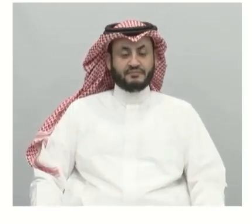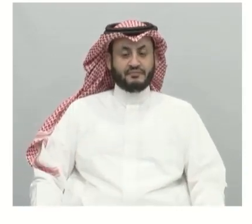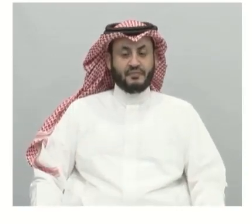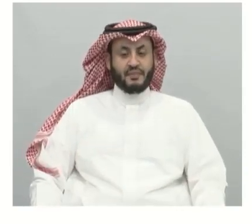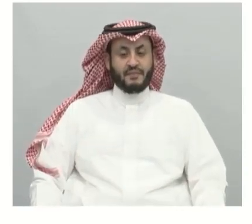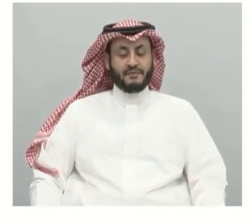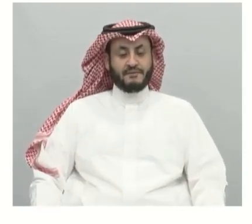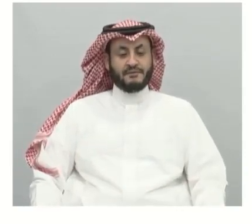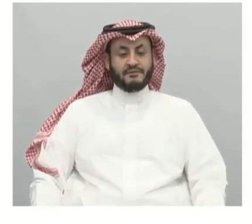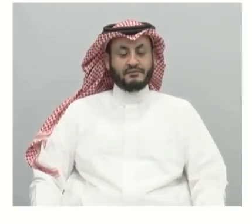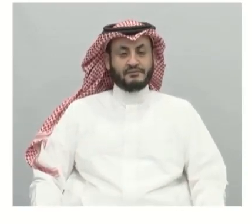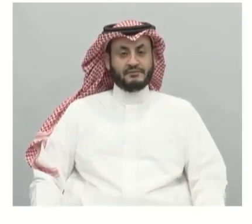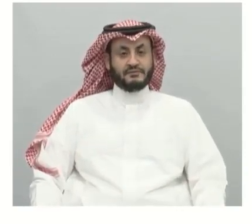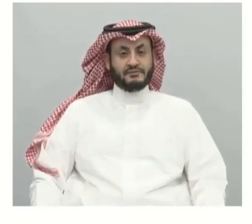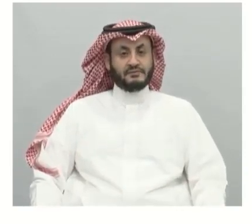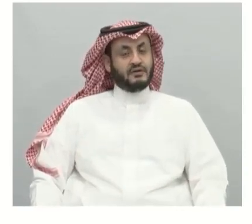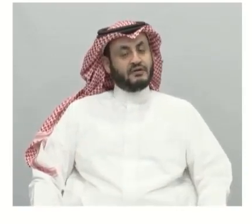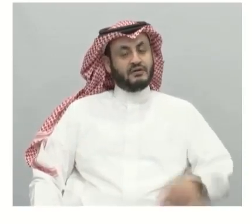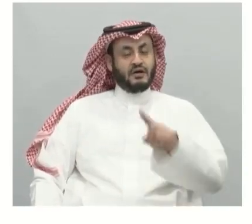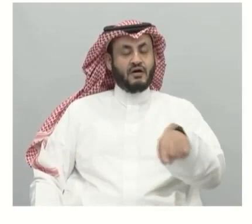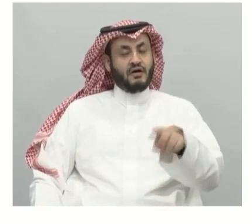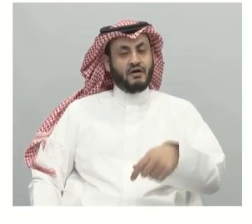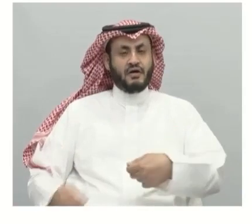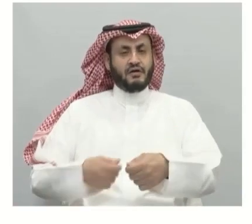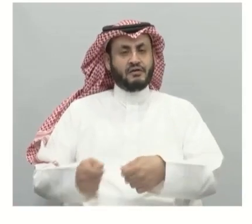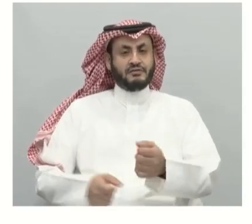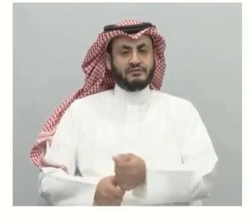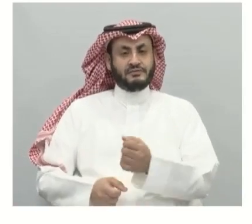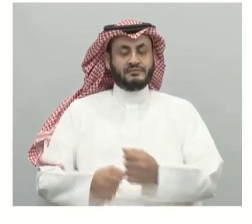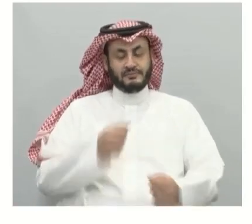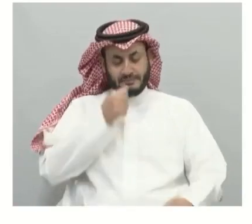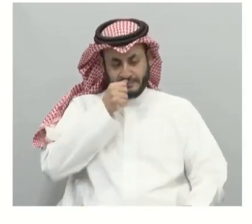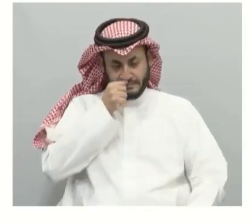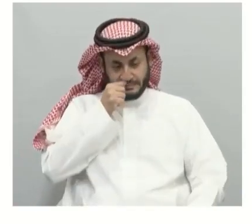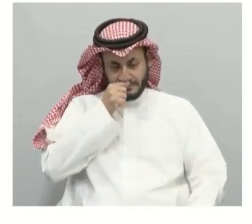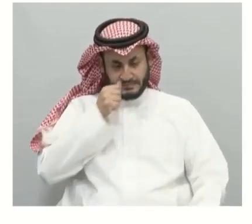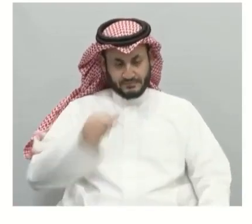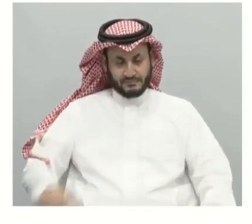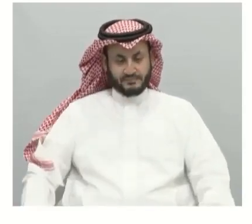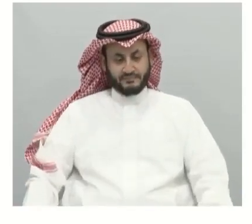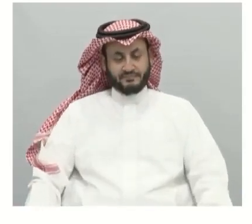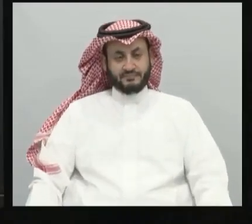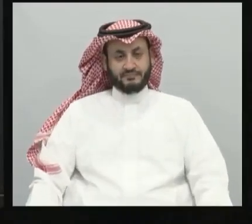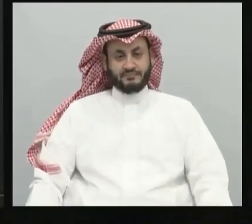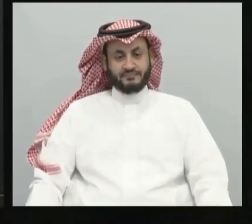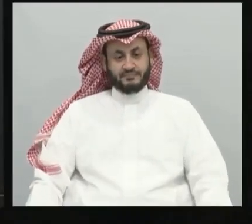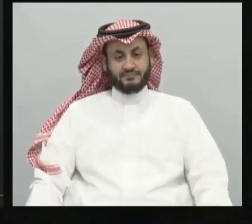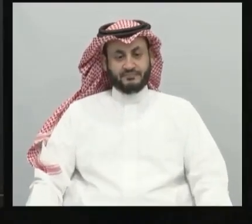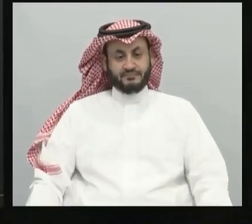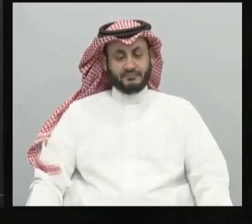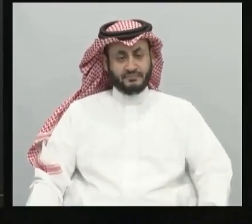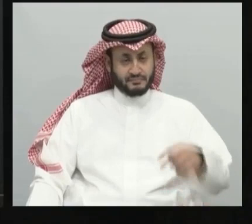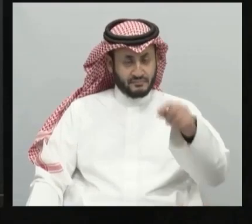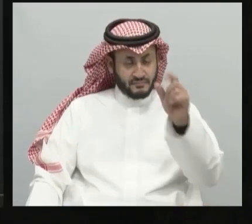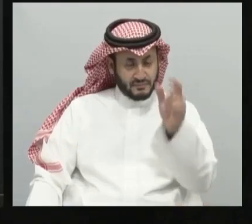that. It was for business, so it wasn't a vacation. So the answer would be no. Take a moment,